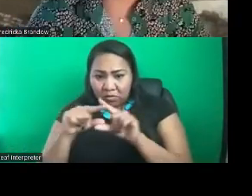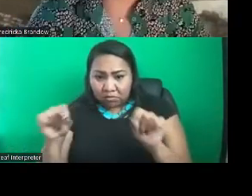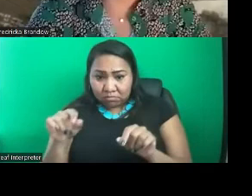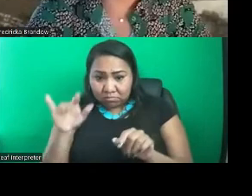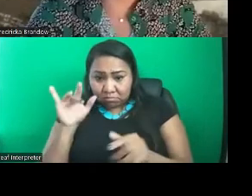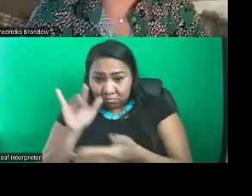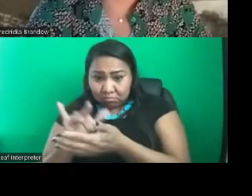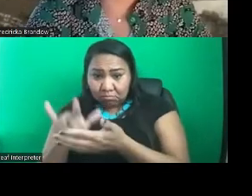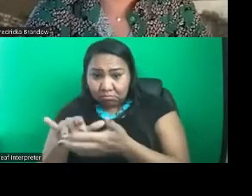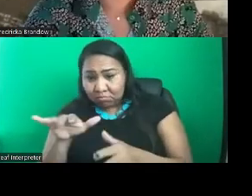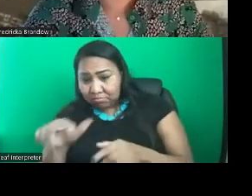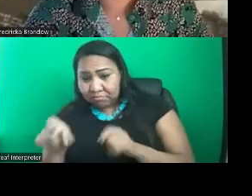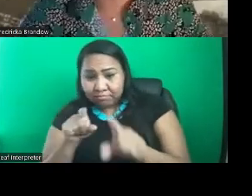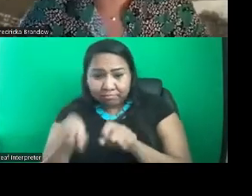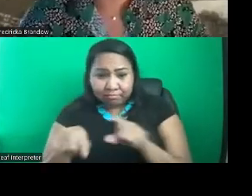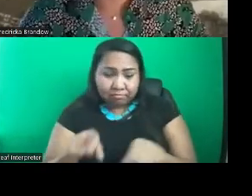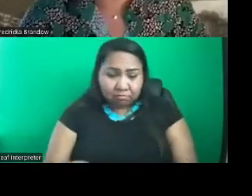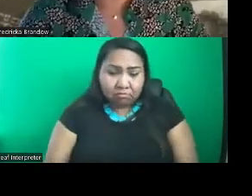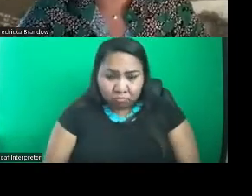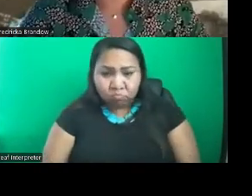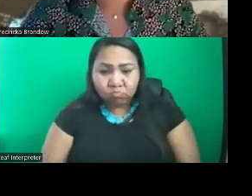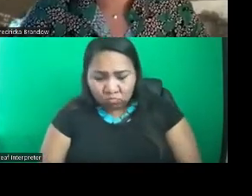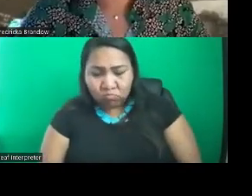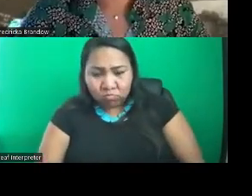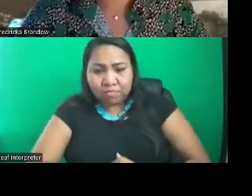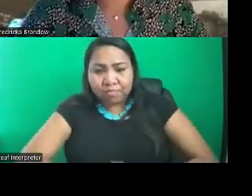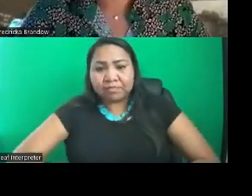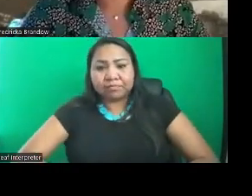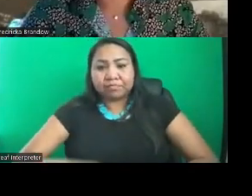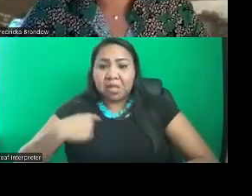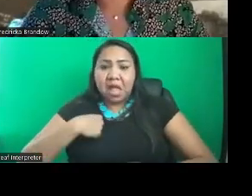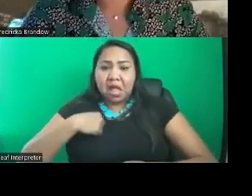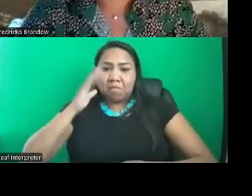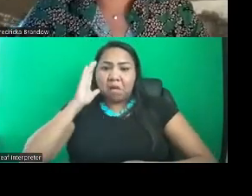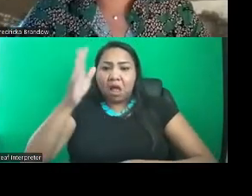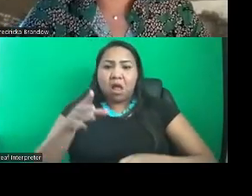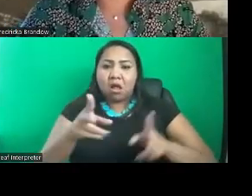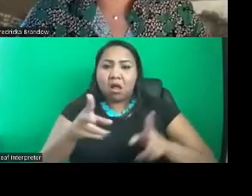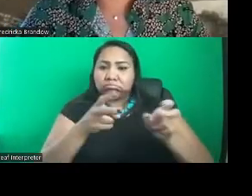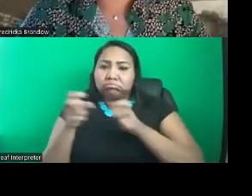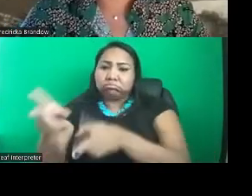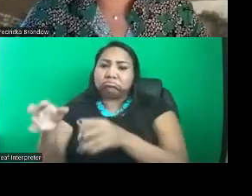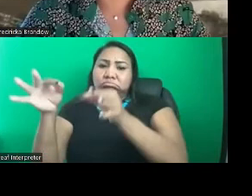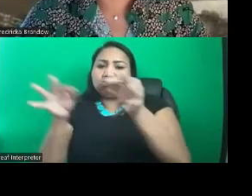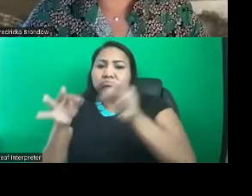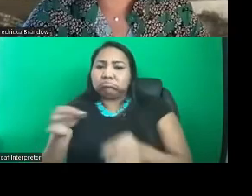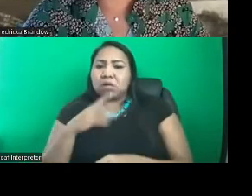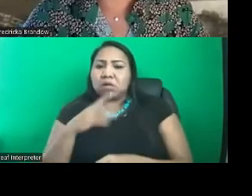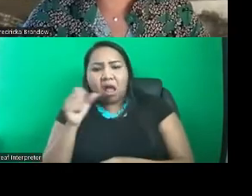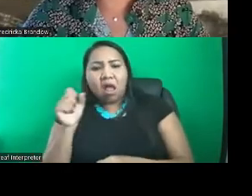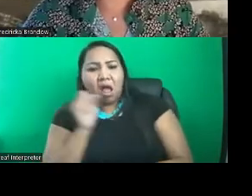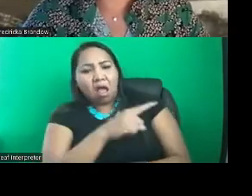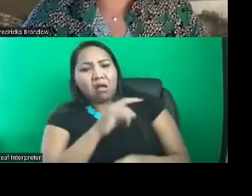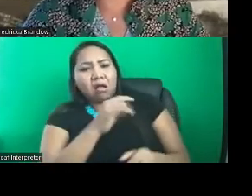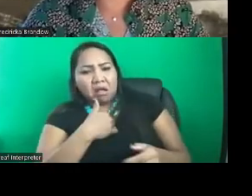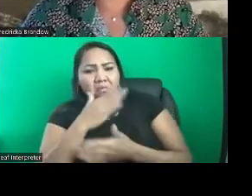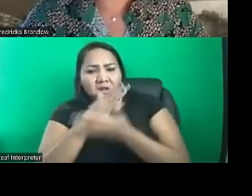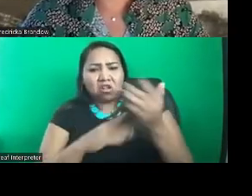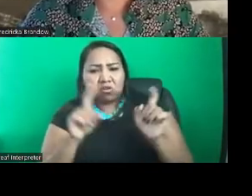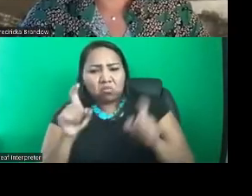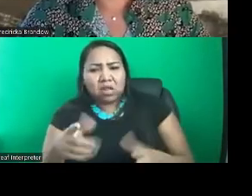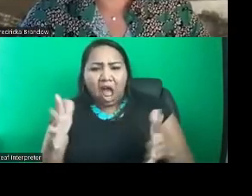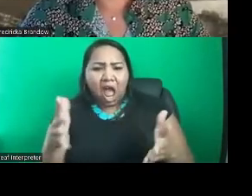one of our speakers. I did have a couple of questions that came out early on,